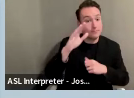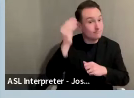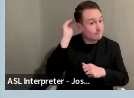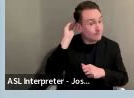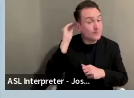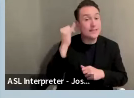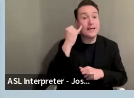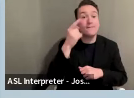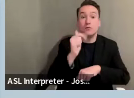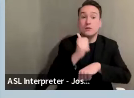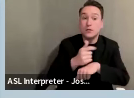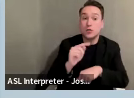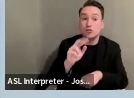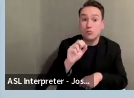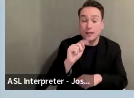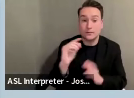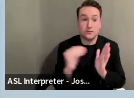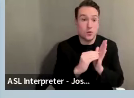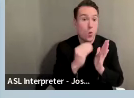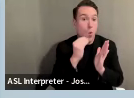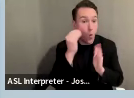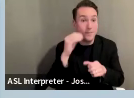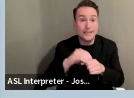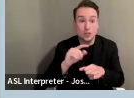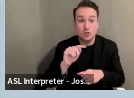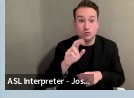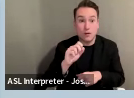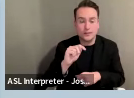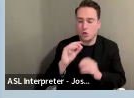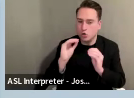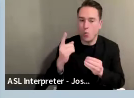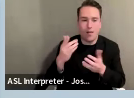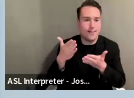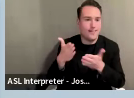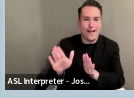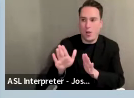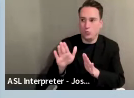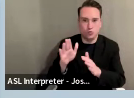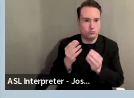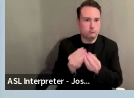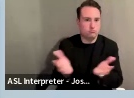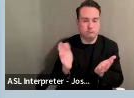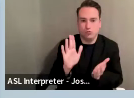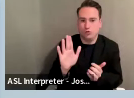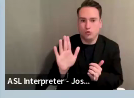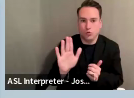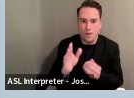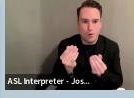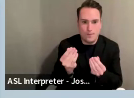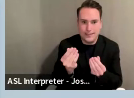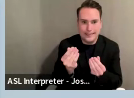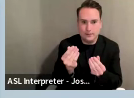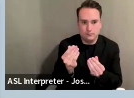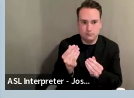into a trust, no one is allowed to distribute any of your property, even if you're incapacitated, to anyone other than